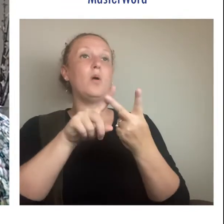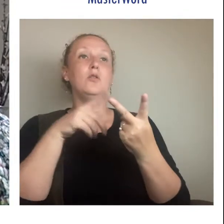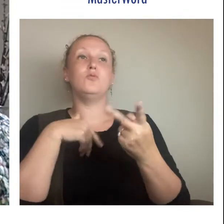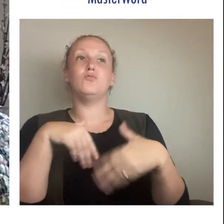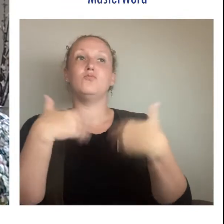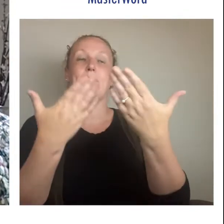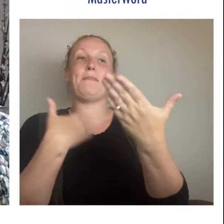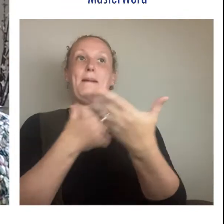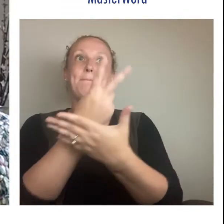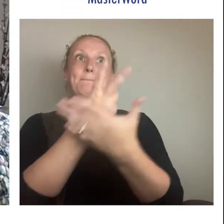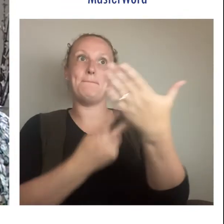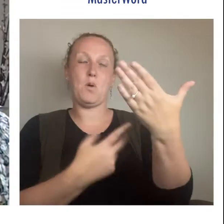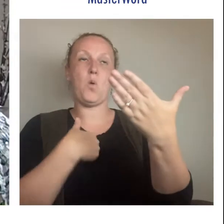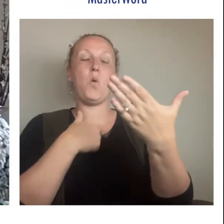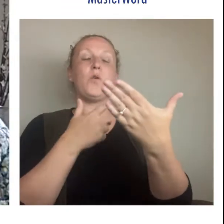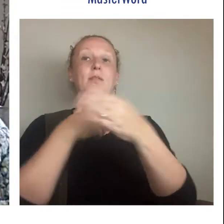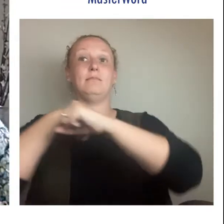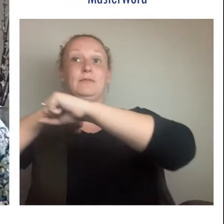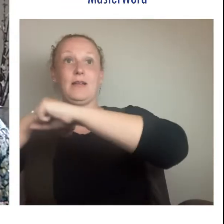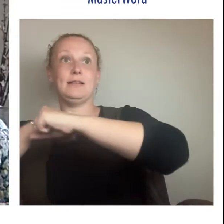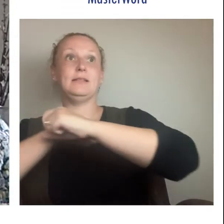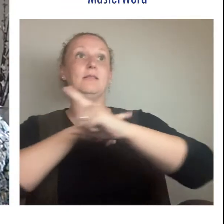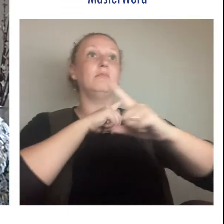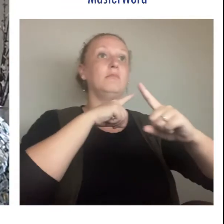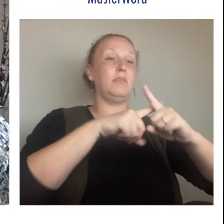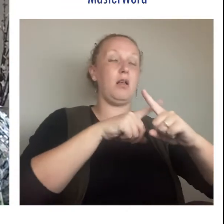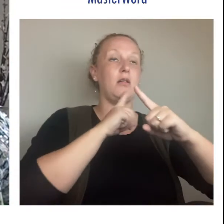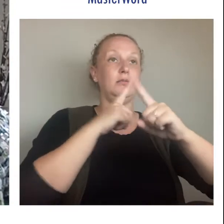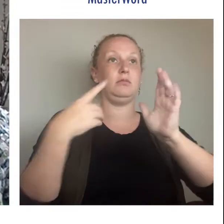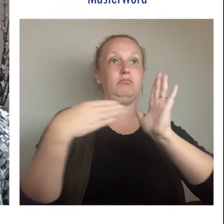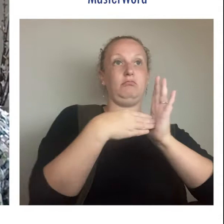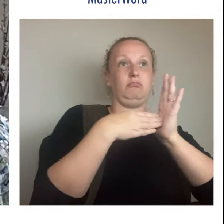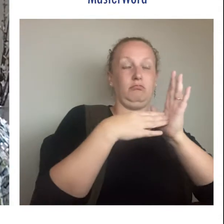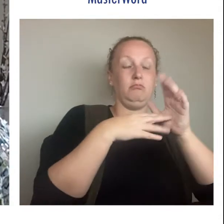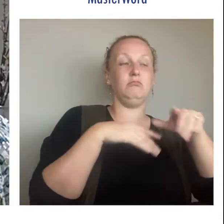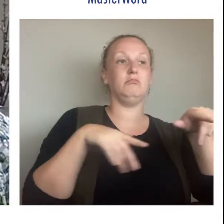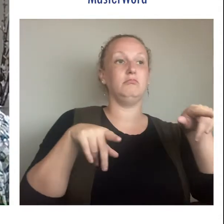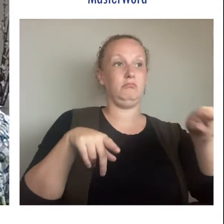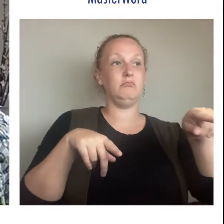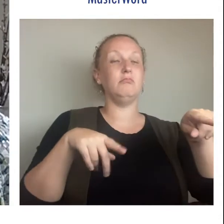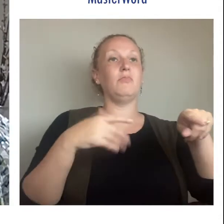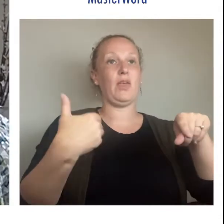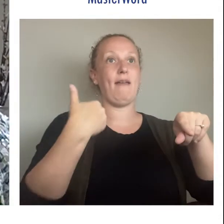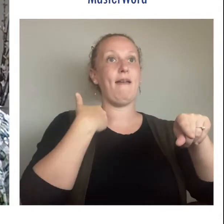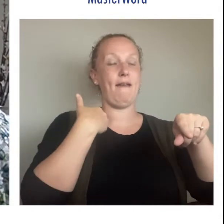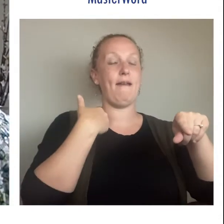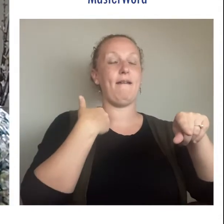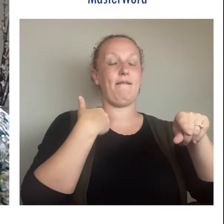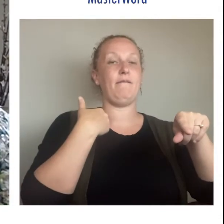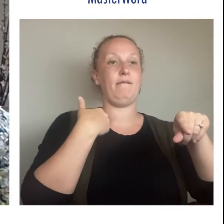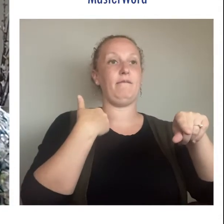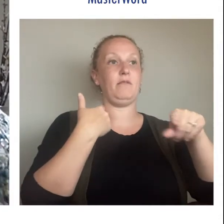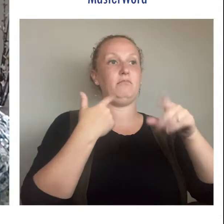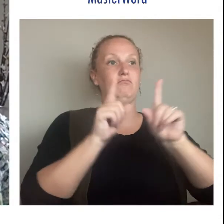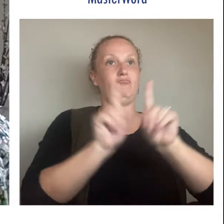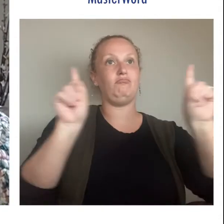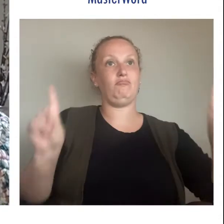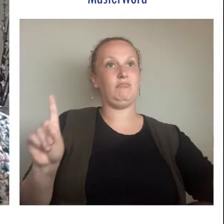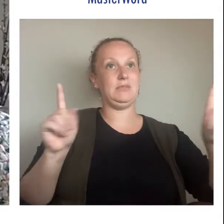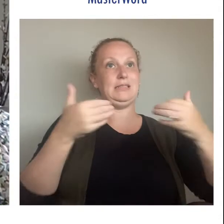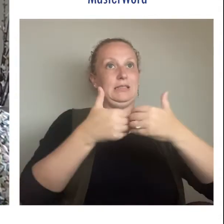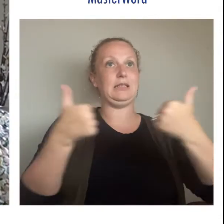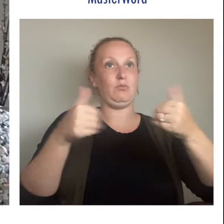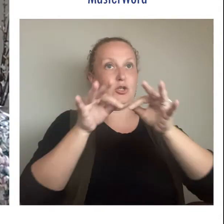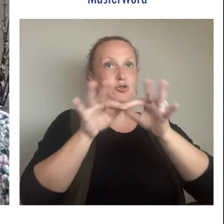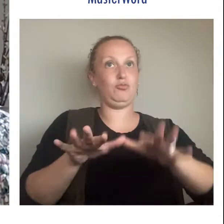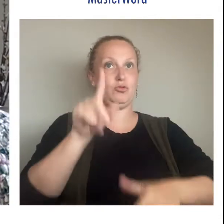both sides having their own interpreters in the courtroom and an interpreter representing one side and the